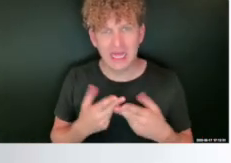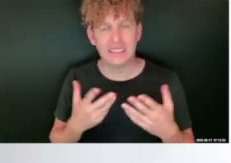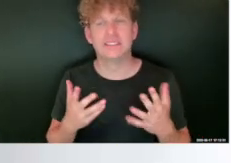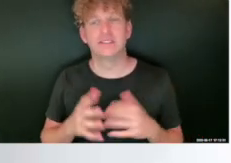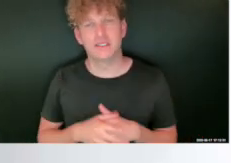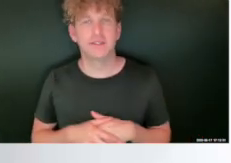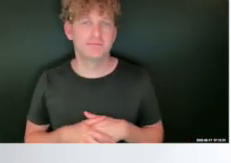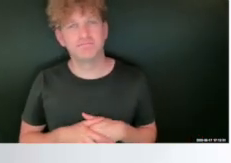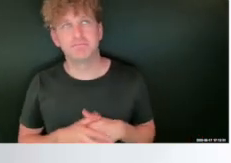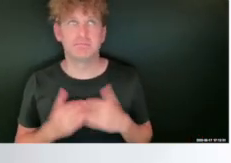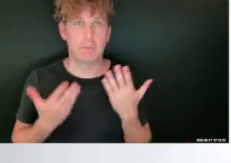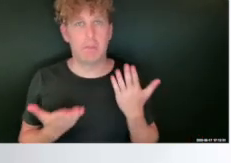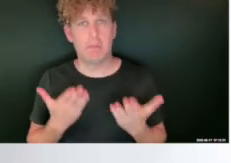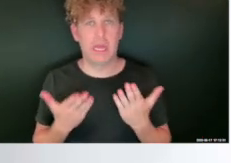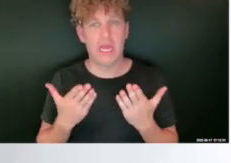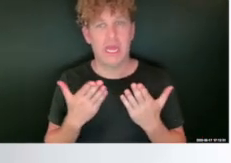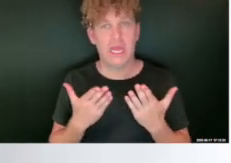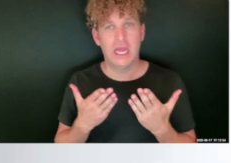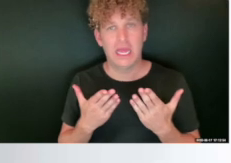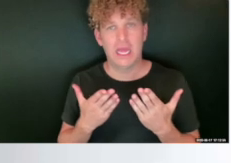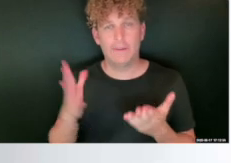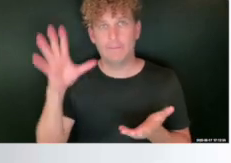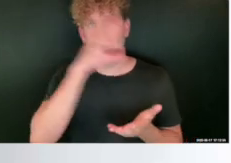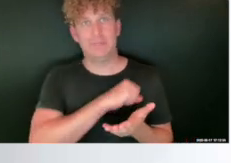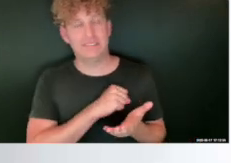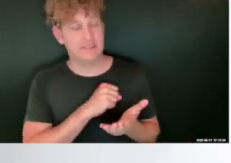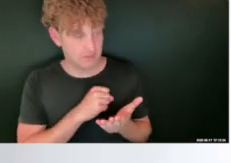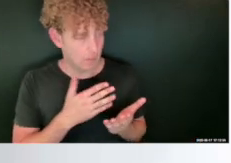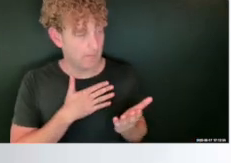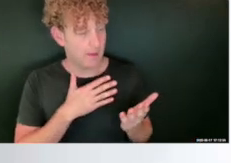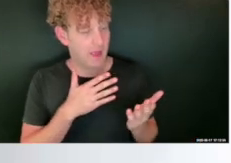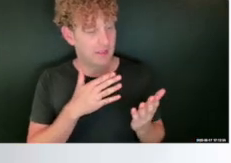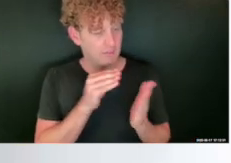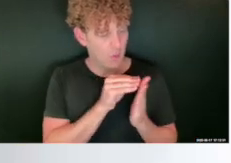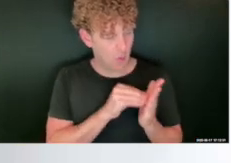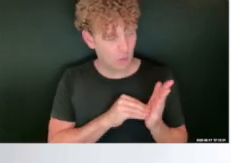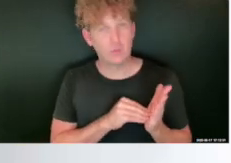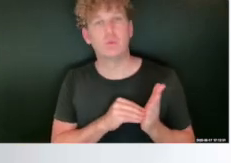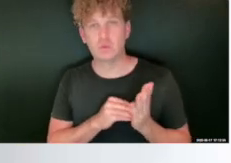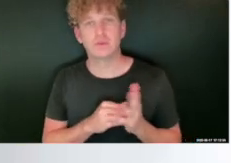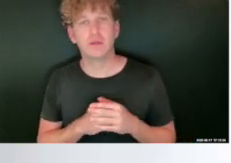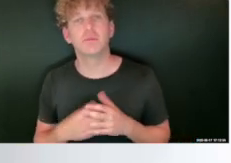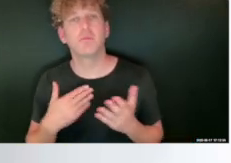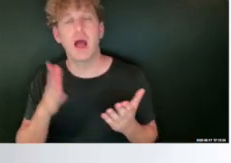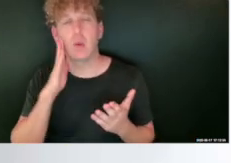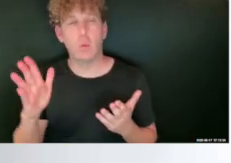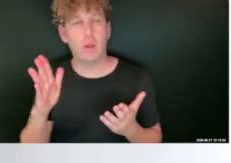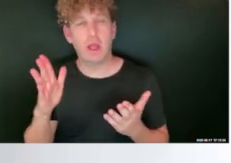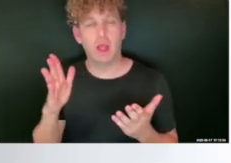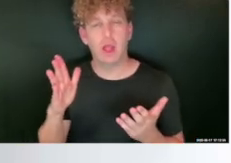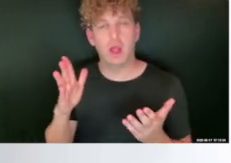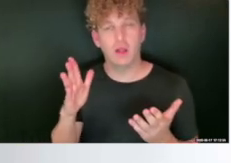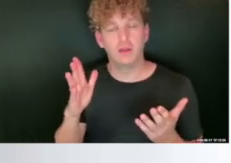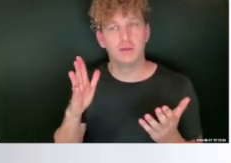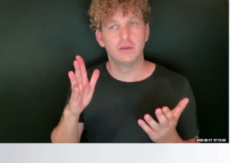While only the Greenhouse Gas Reduction Fund requires a priority populations target, we apply the target to